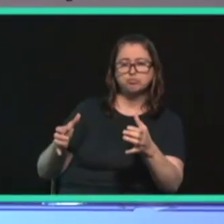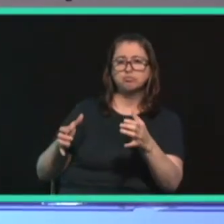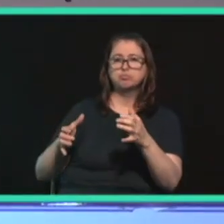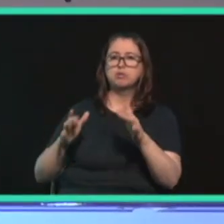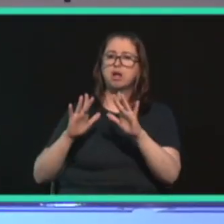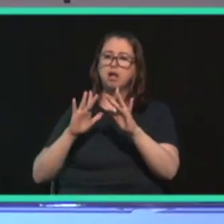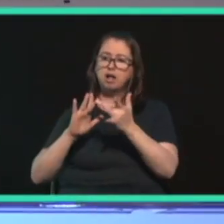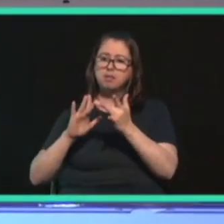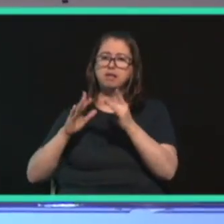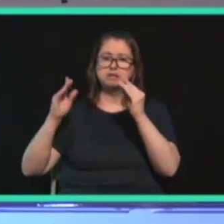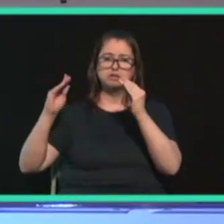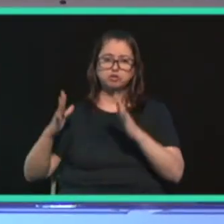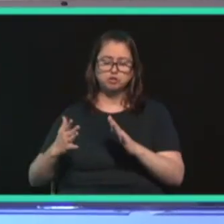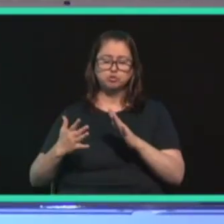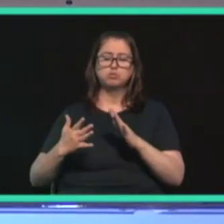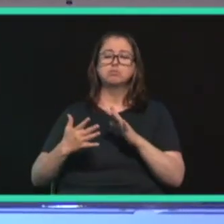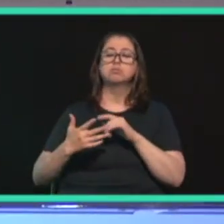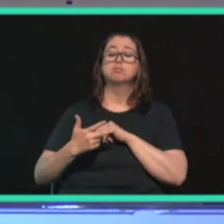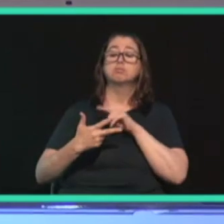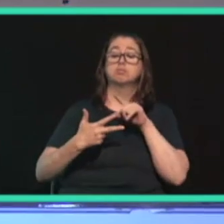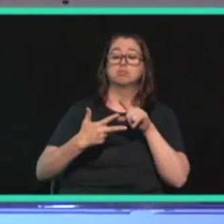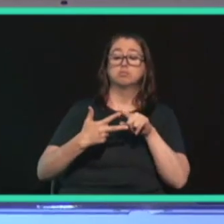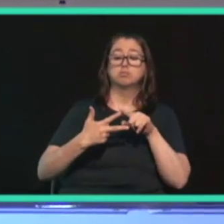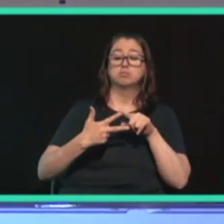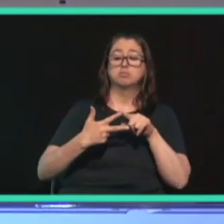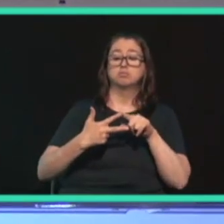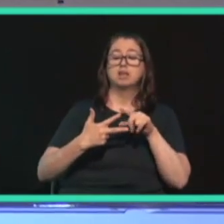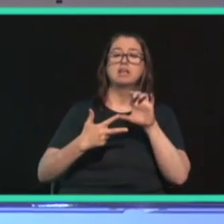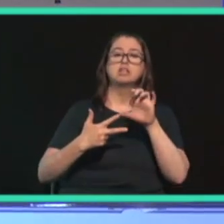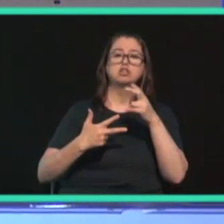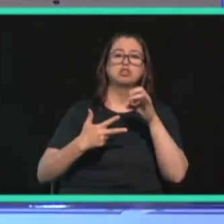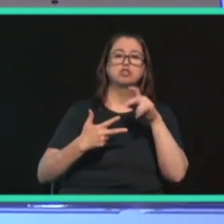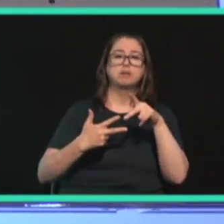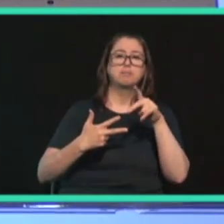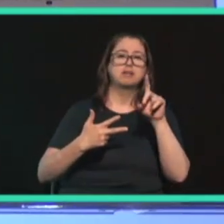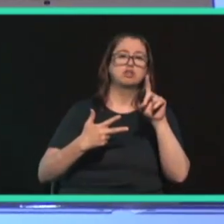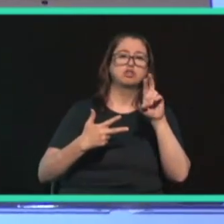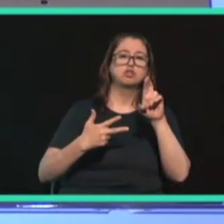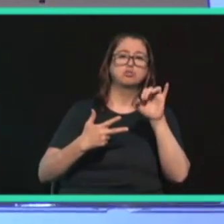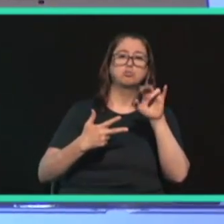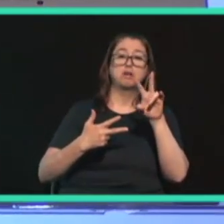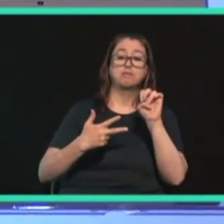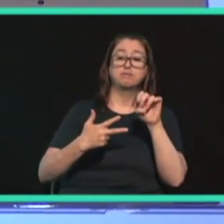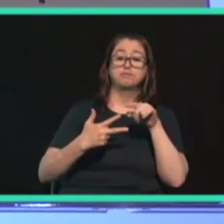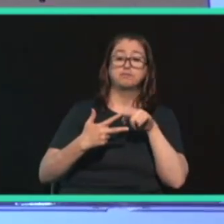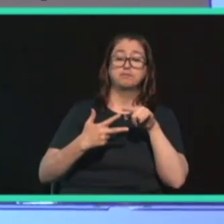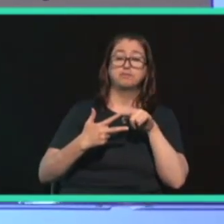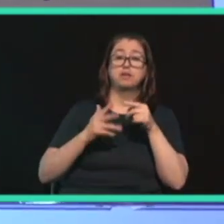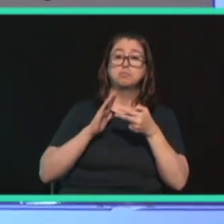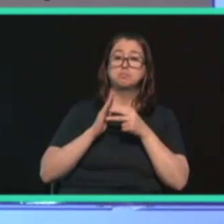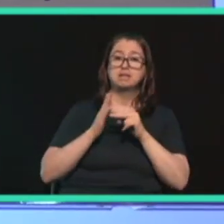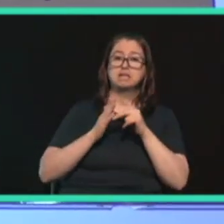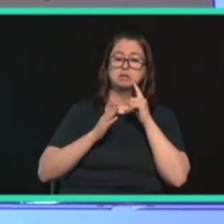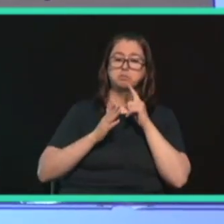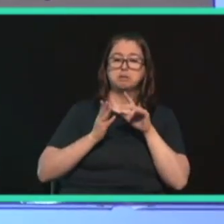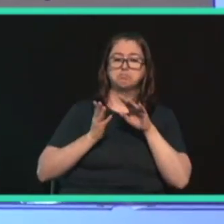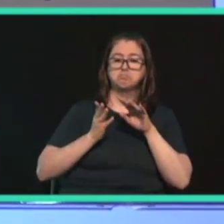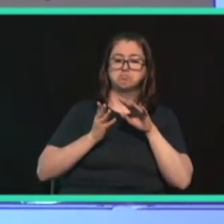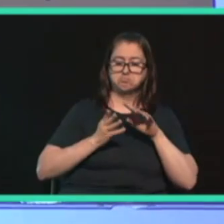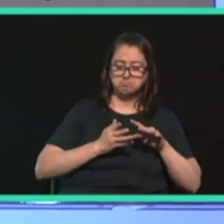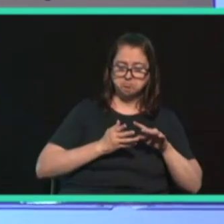facilitator. The second option is what we call CHIP Drive. So we have the program encrypted onto a digital rights